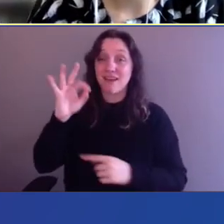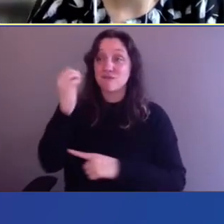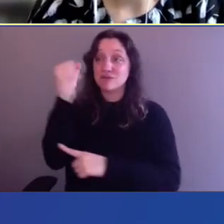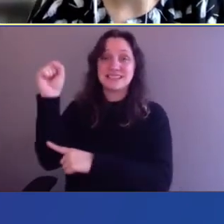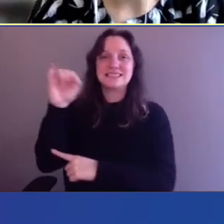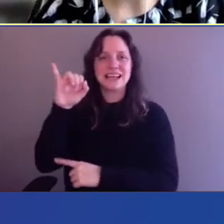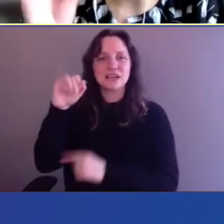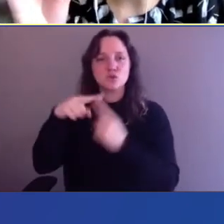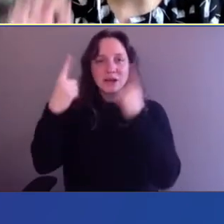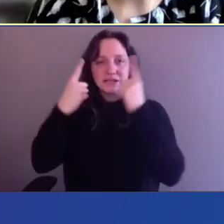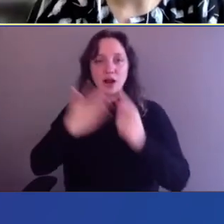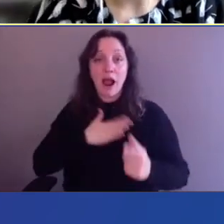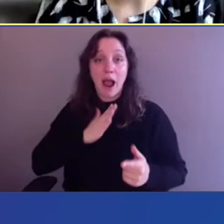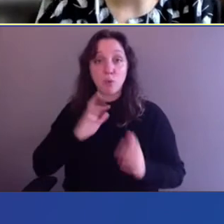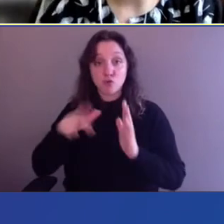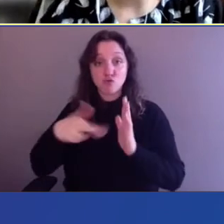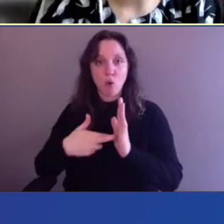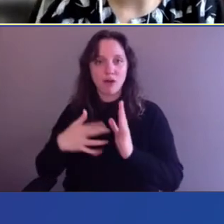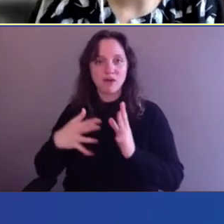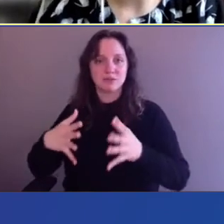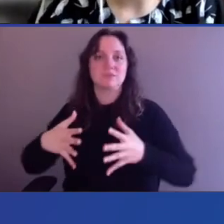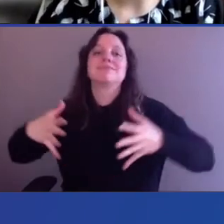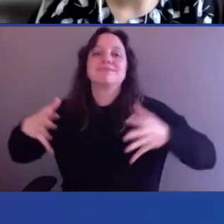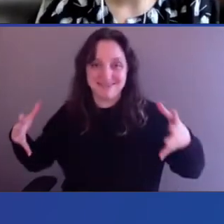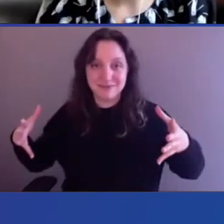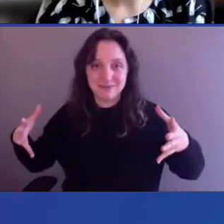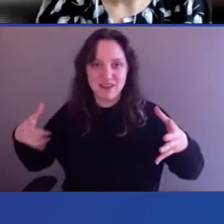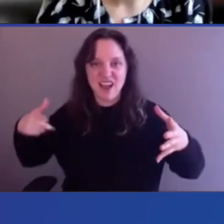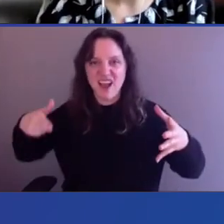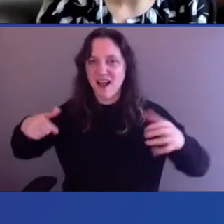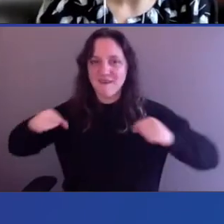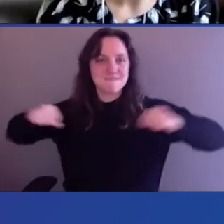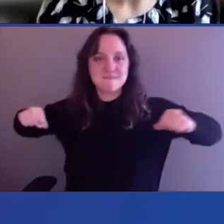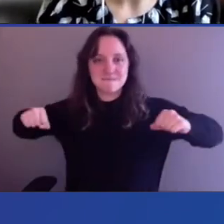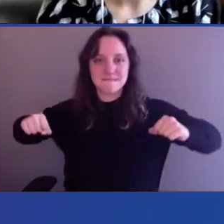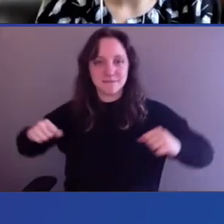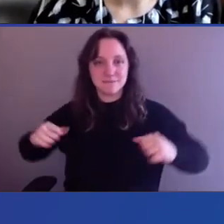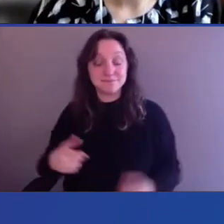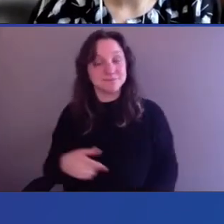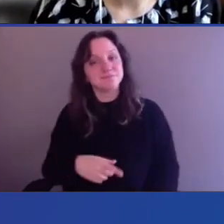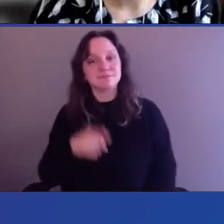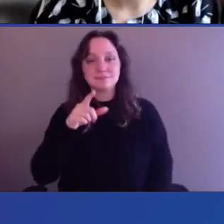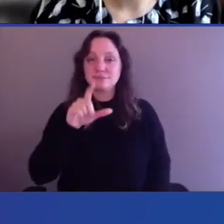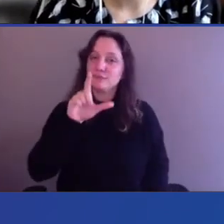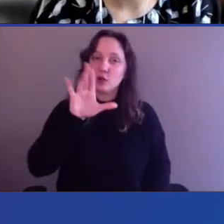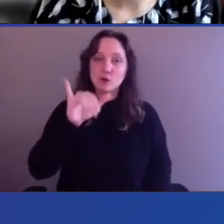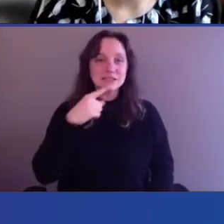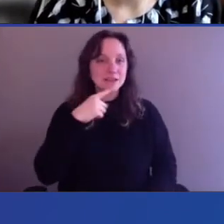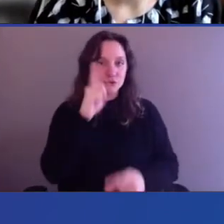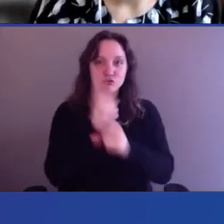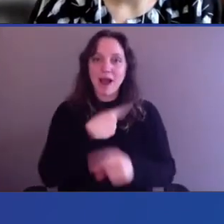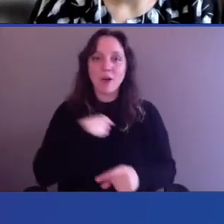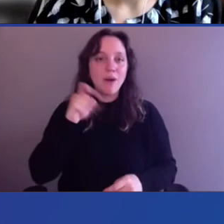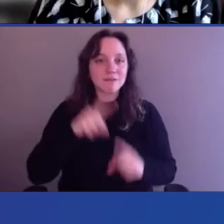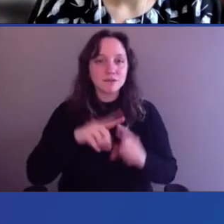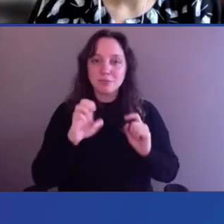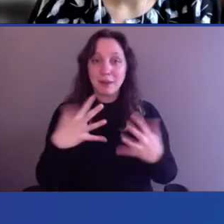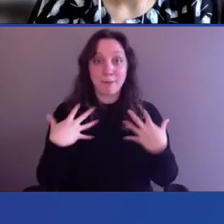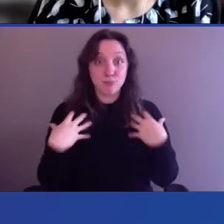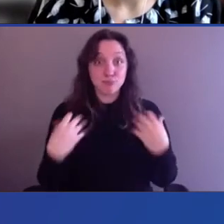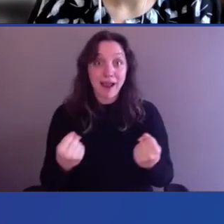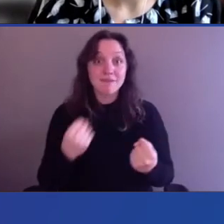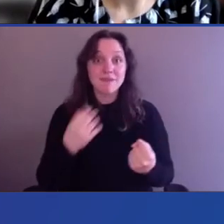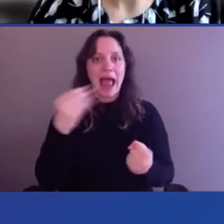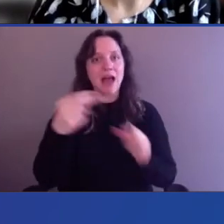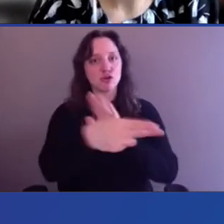roles. So I just wanted to throw that in there as well. I really appreciate it. And absolutely, we need to be brave, and we need to call it for